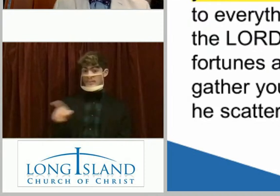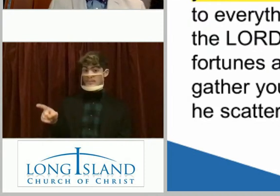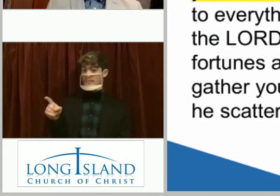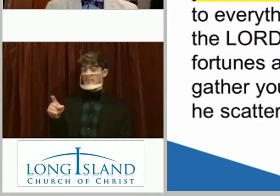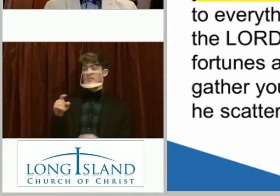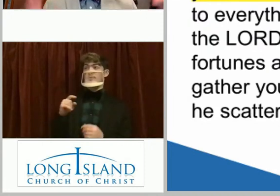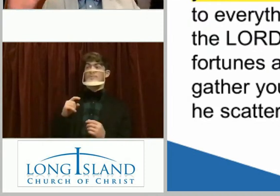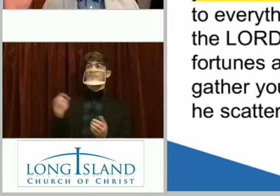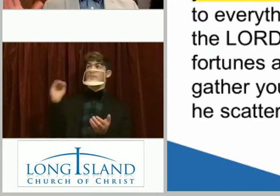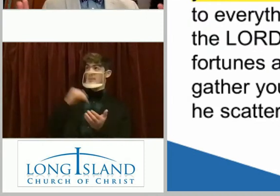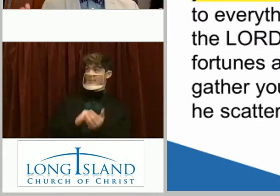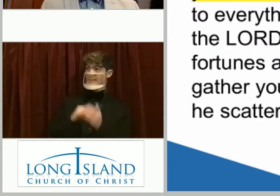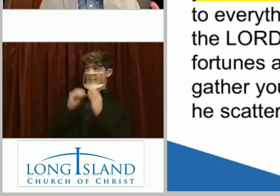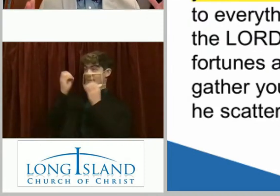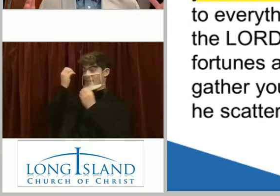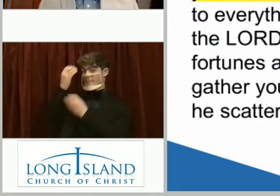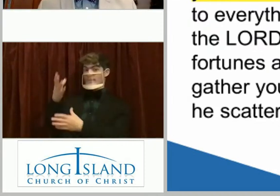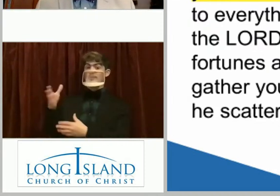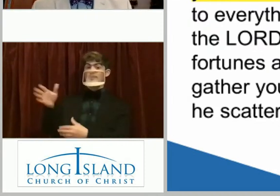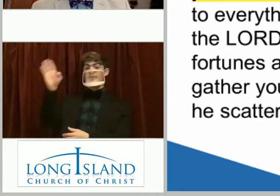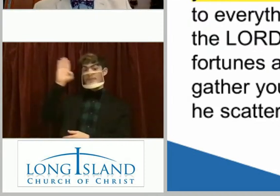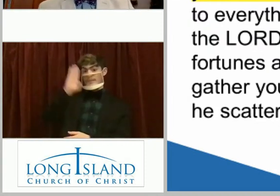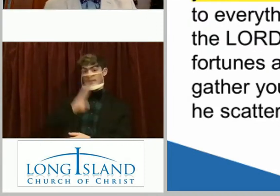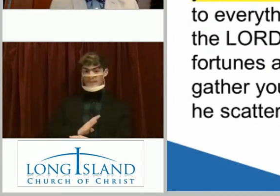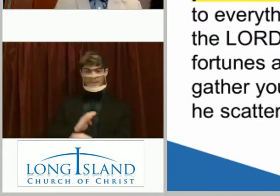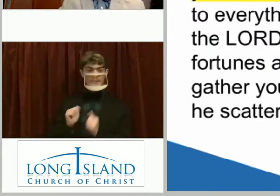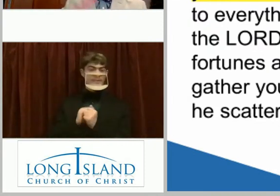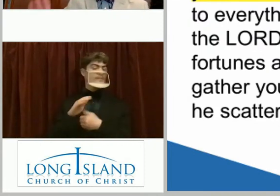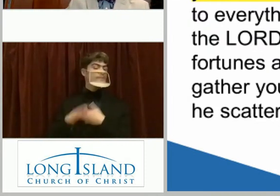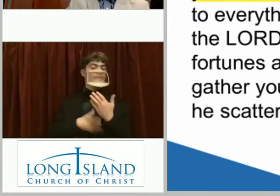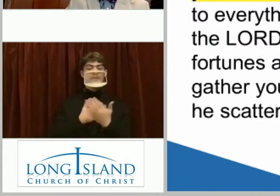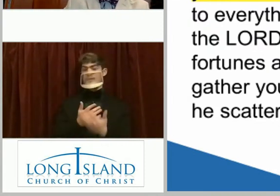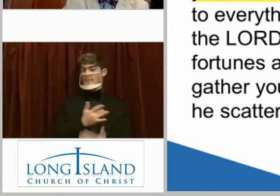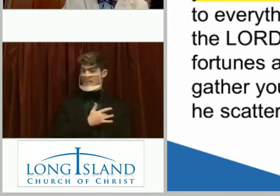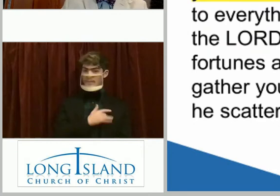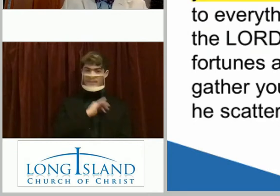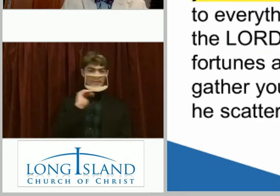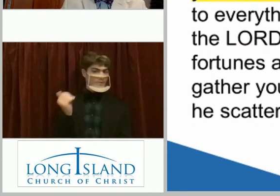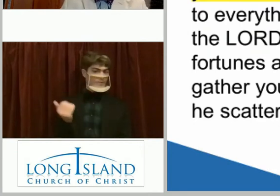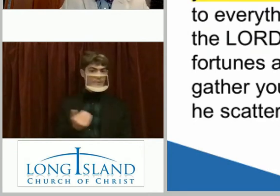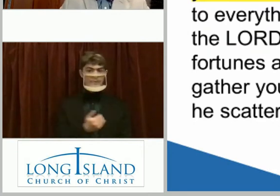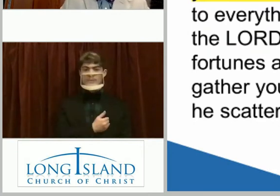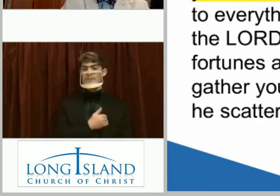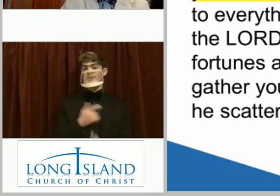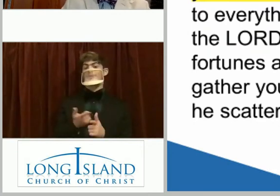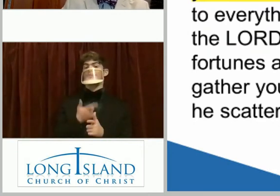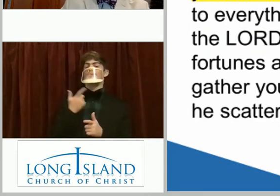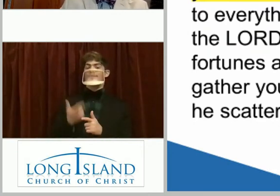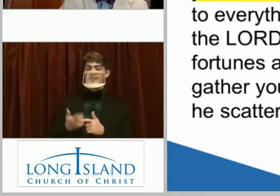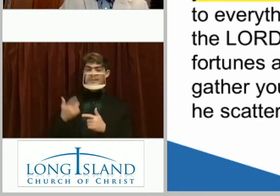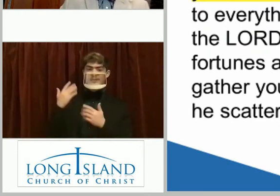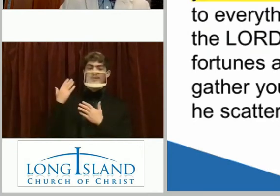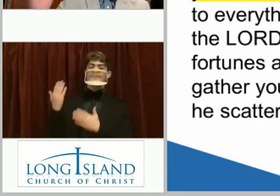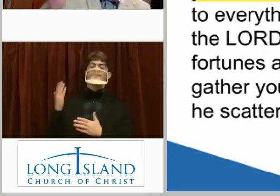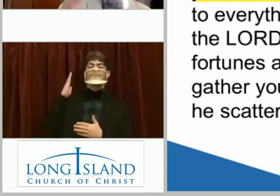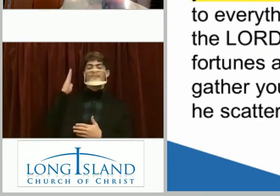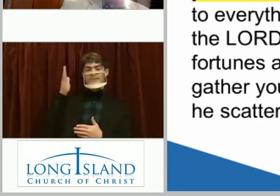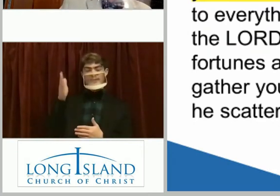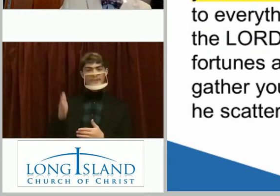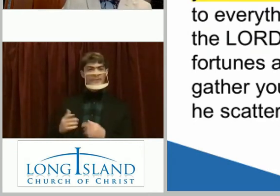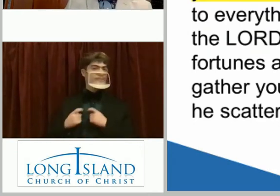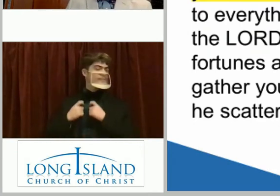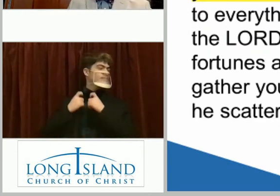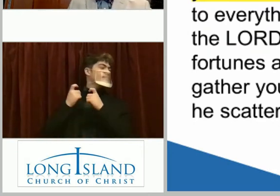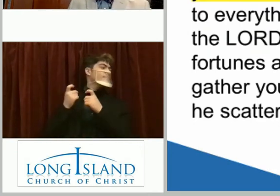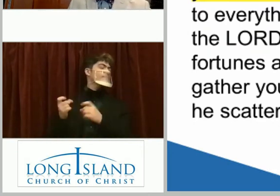God and obey him with all your heart and with all your soul, according to everything I command you today, then the Lord will restore